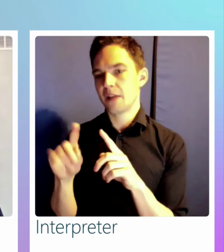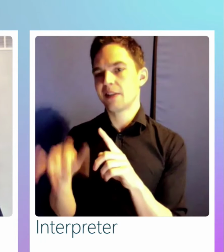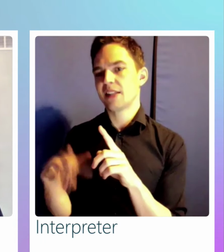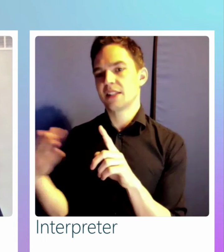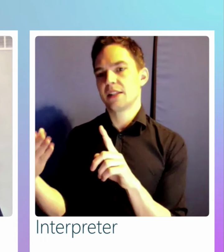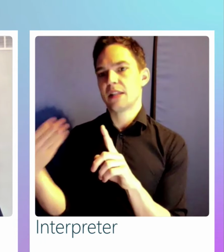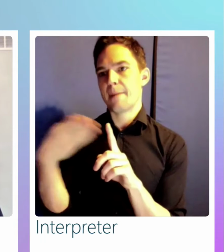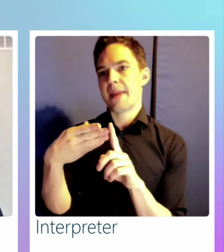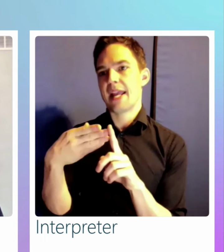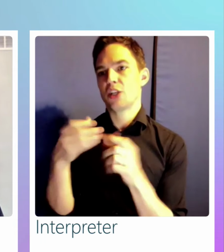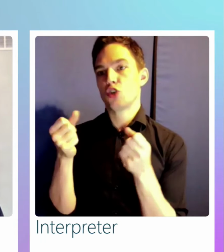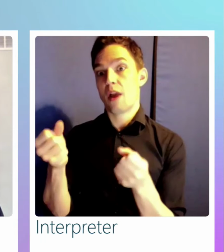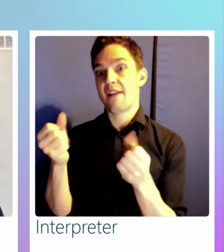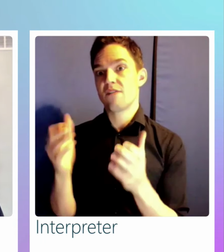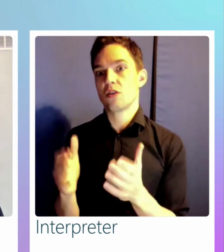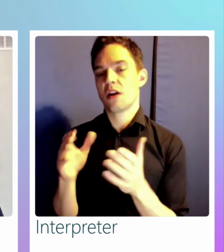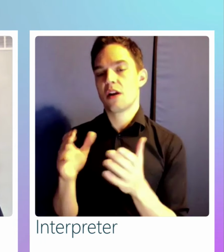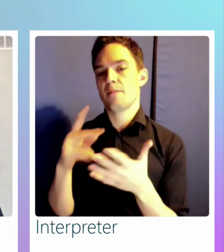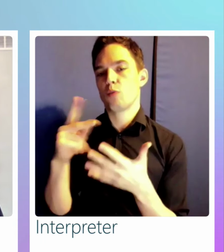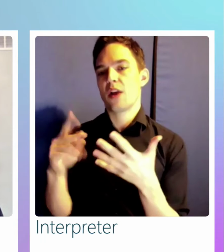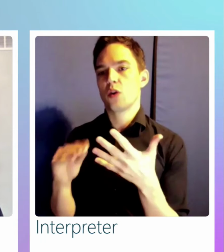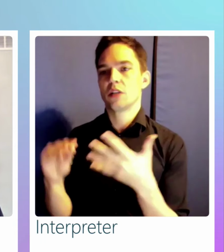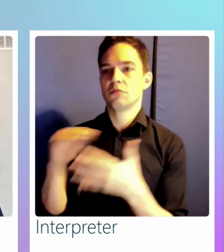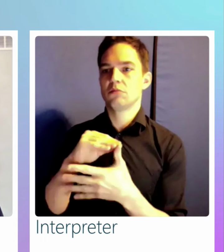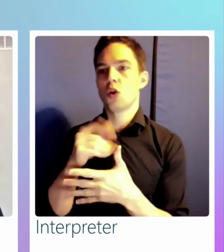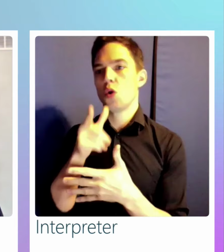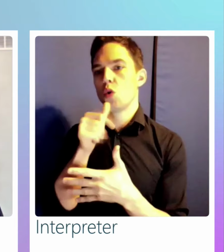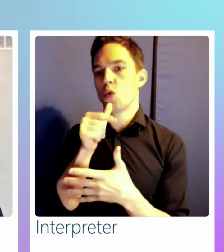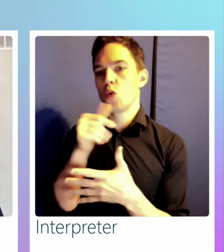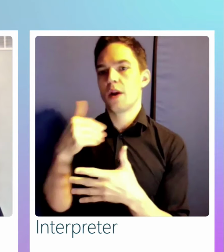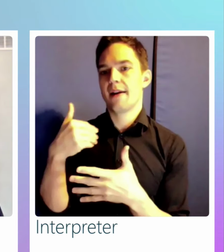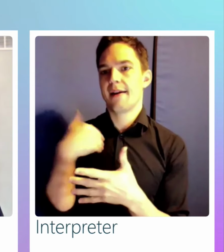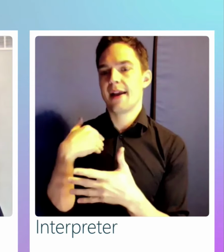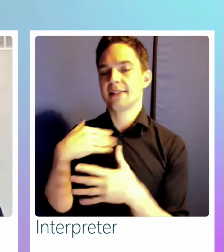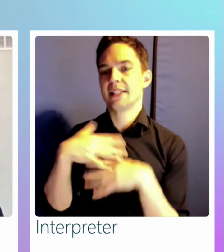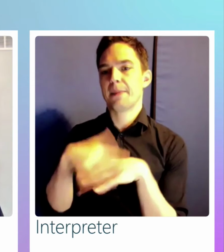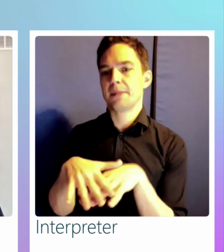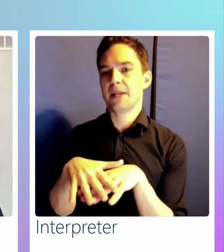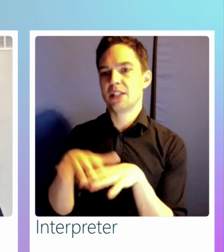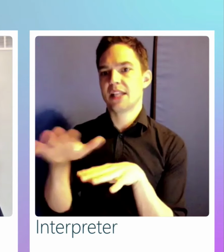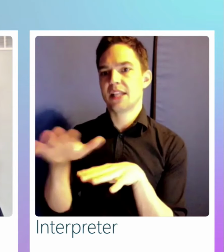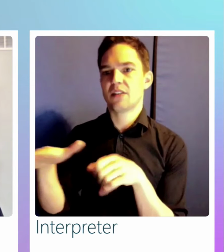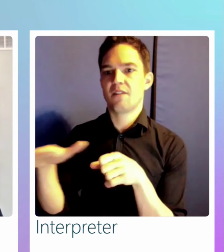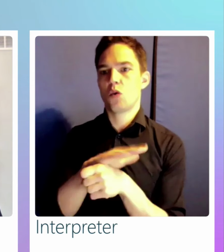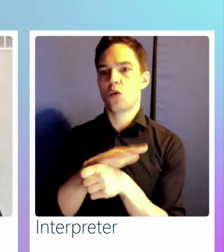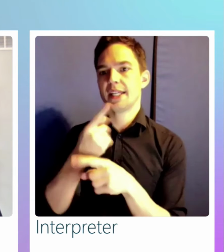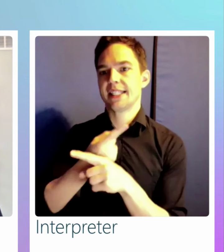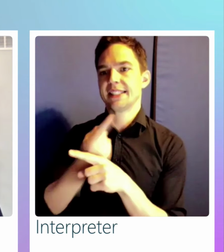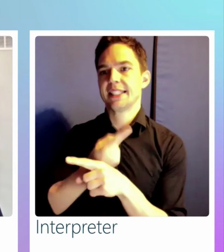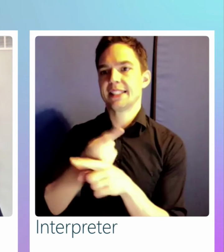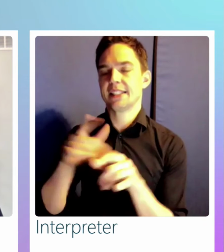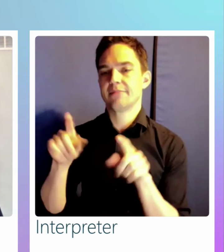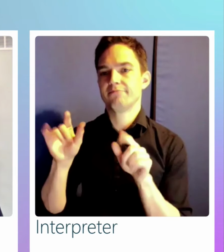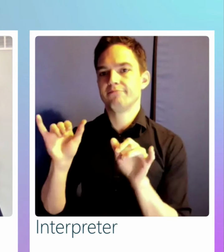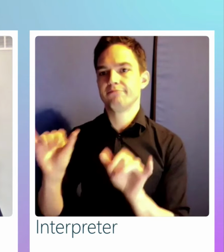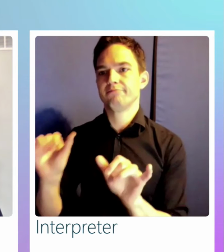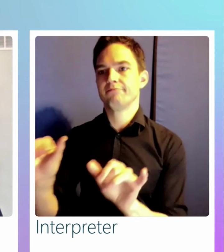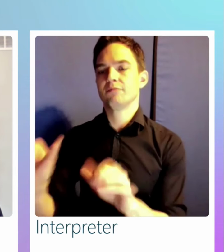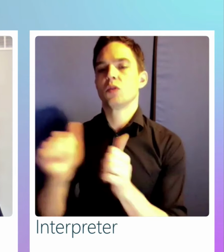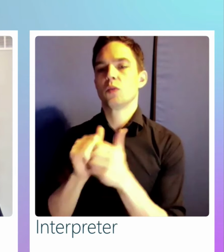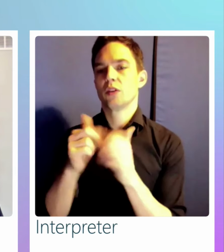main driver of priority, is who has an implementation that is fully consistent with what the rule